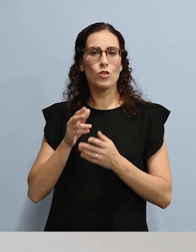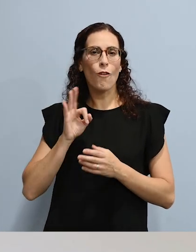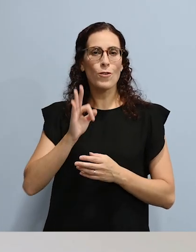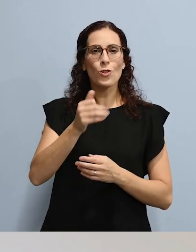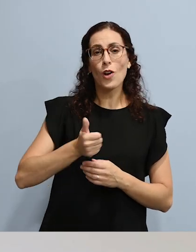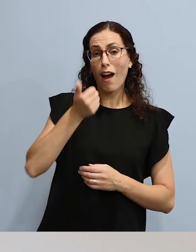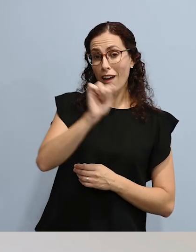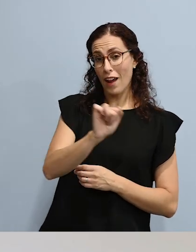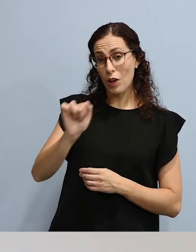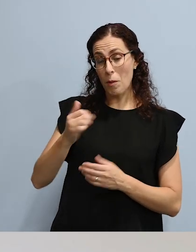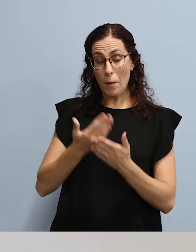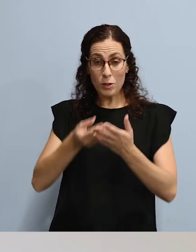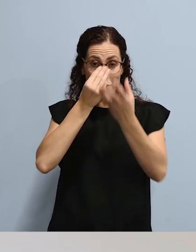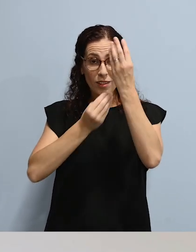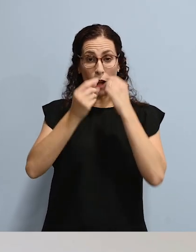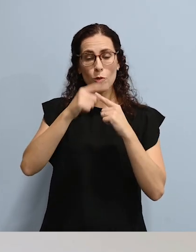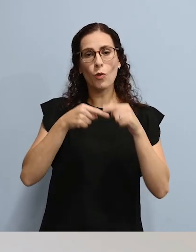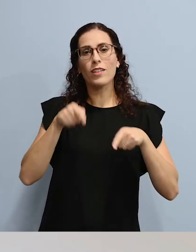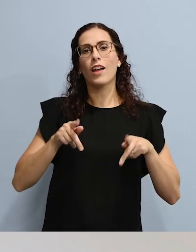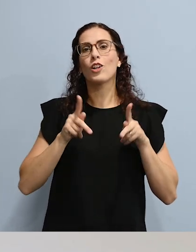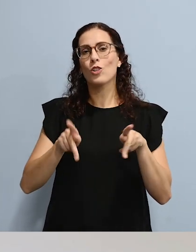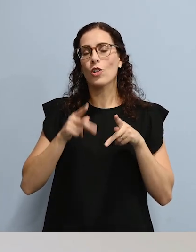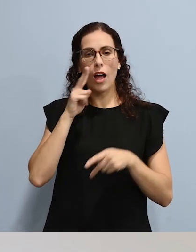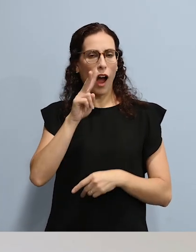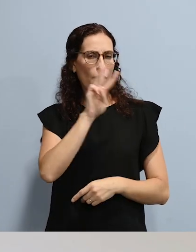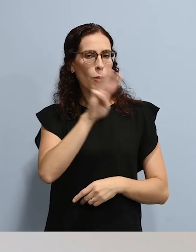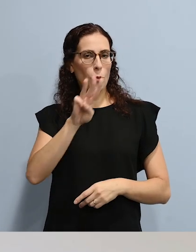youth in shaping their future. To learn